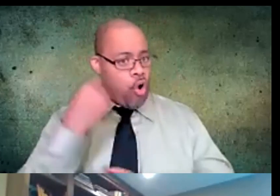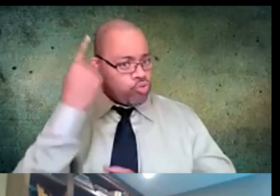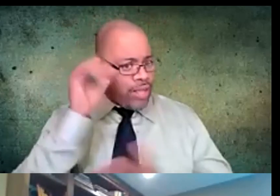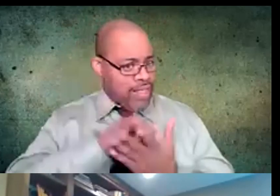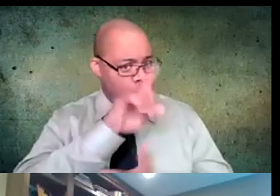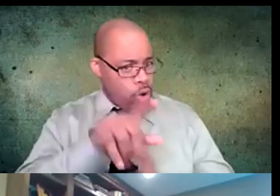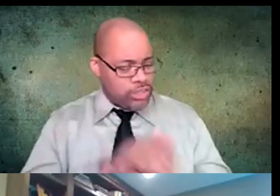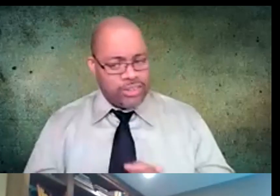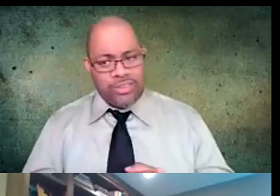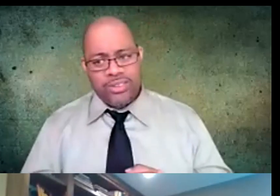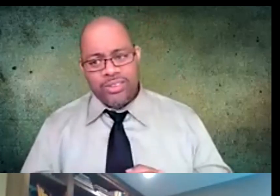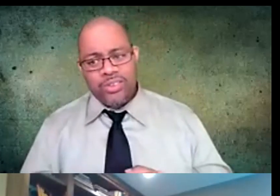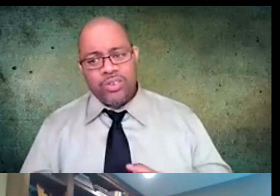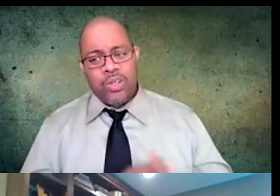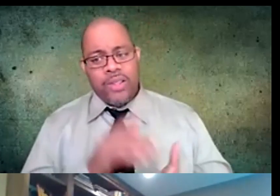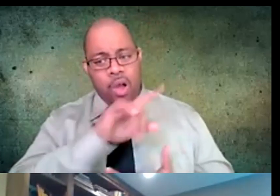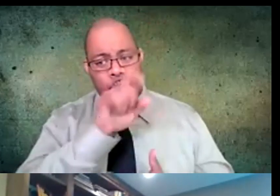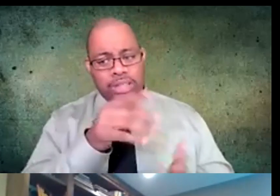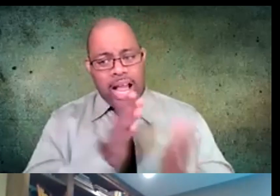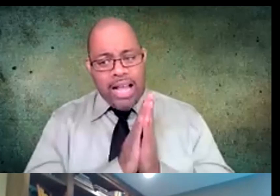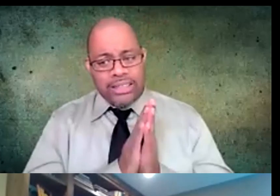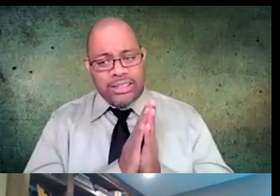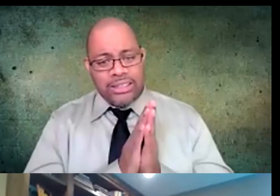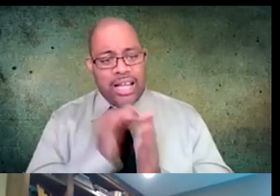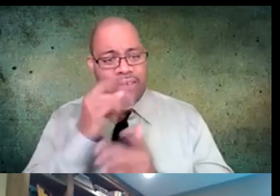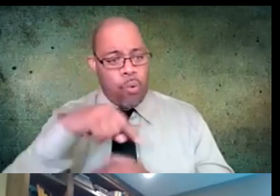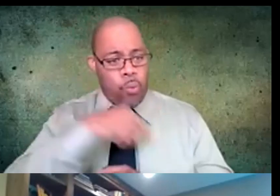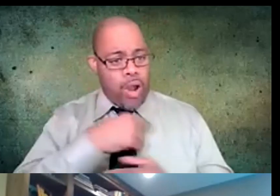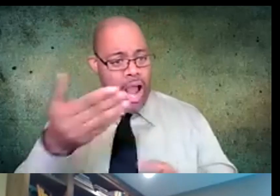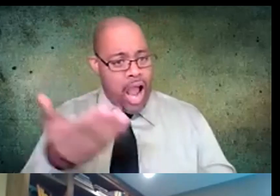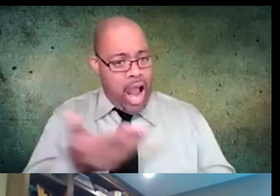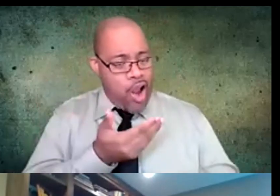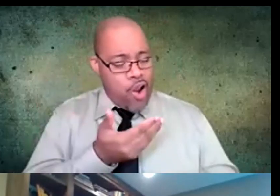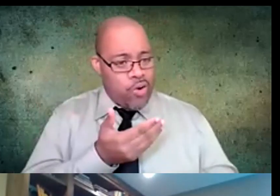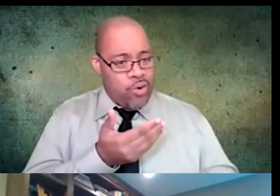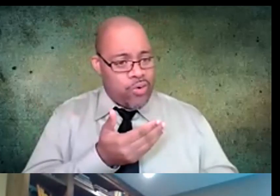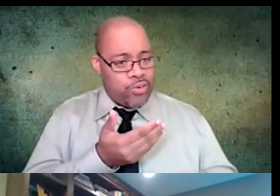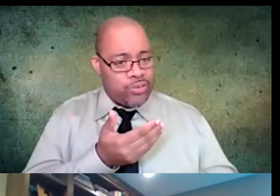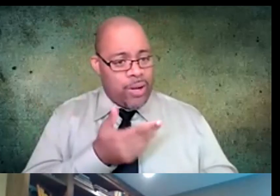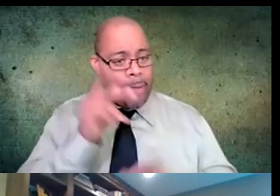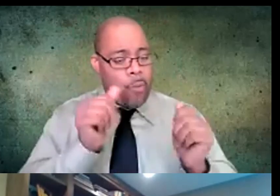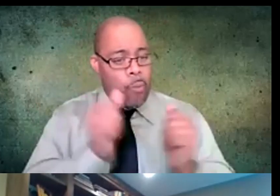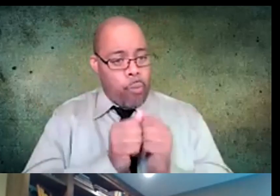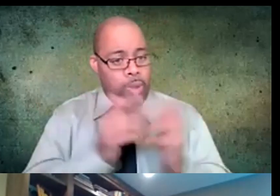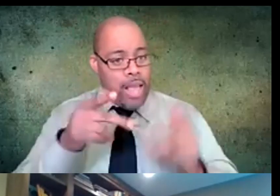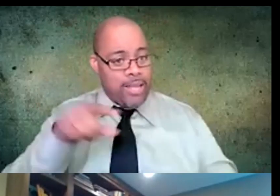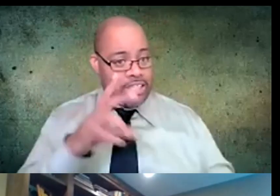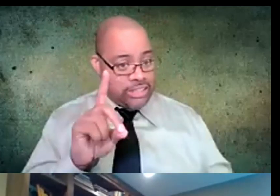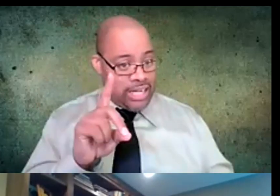question. So is this question asking whether we hire people without a PhD